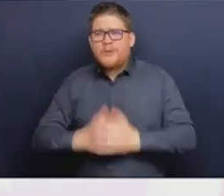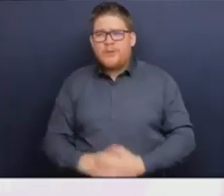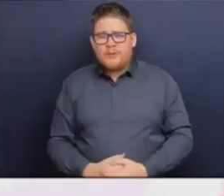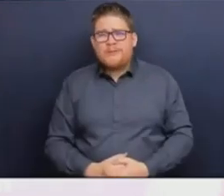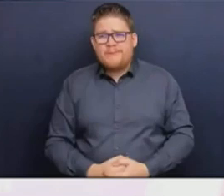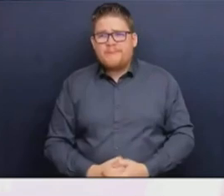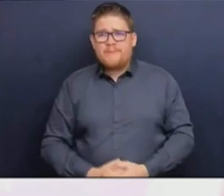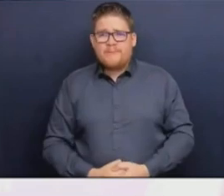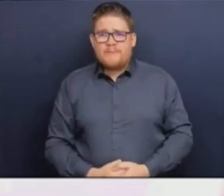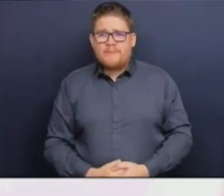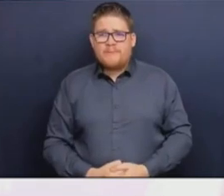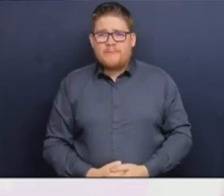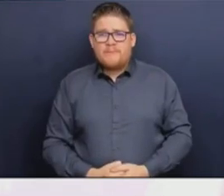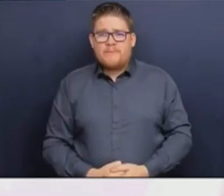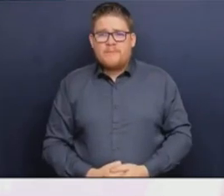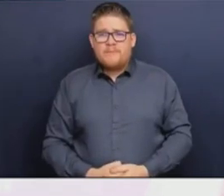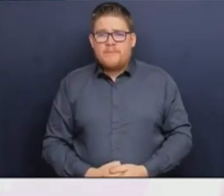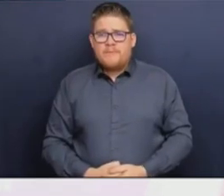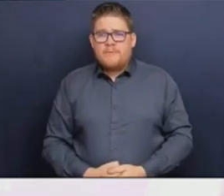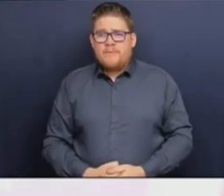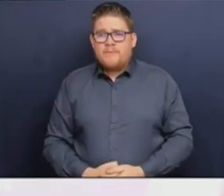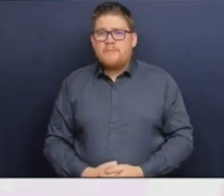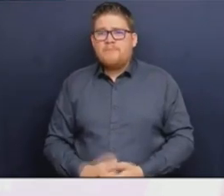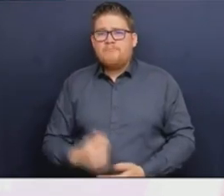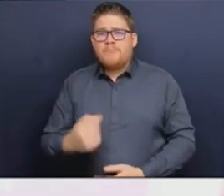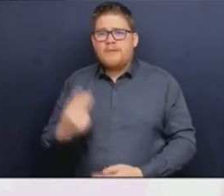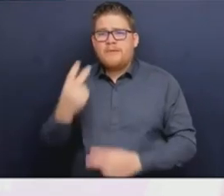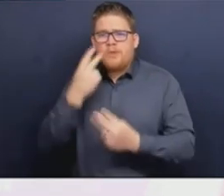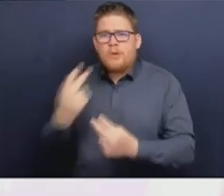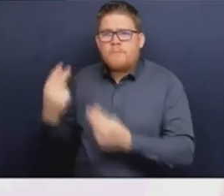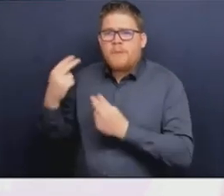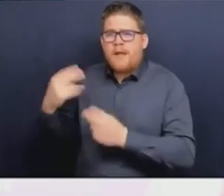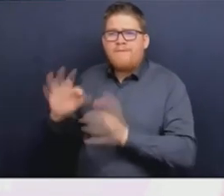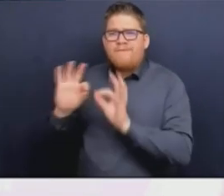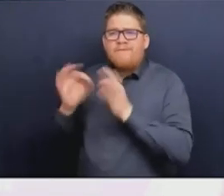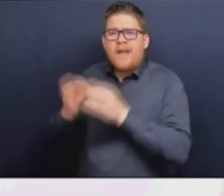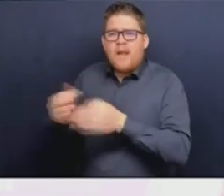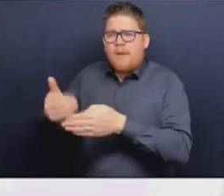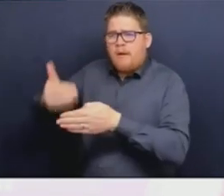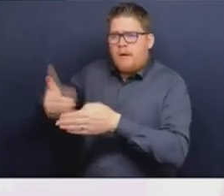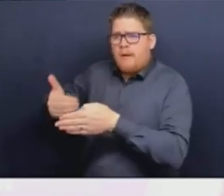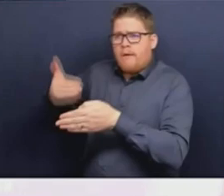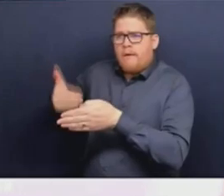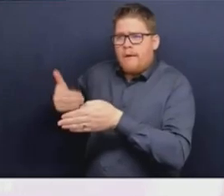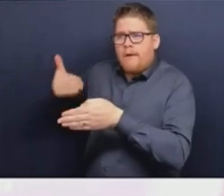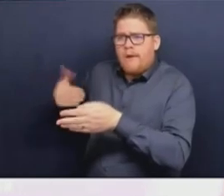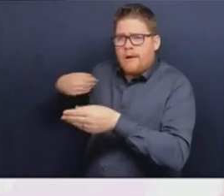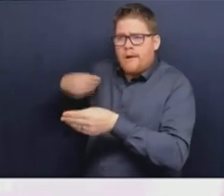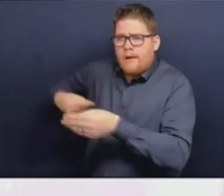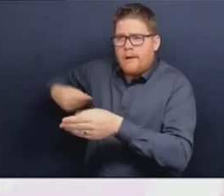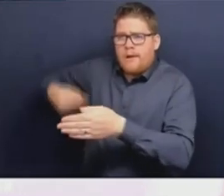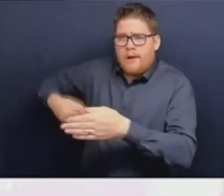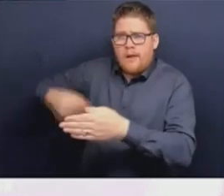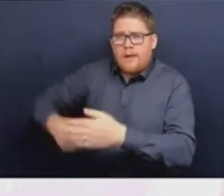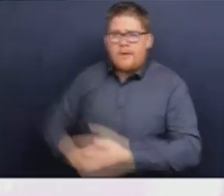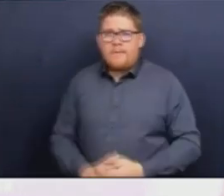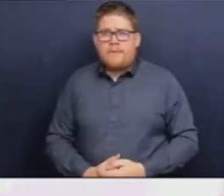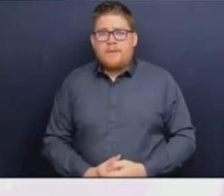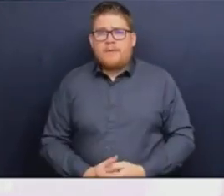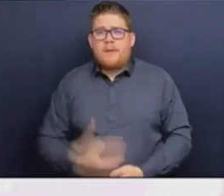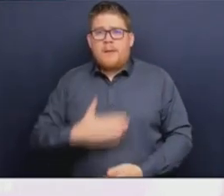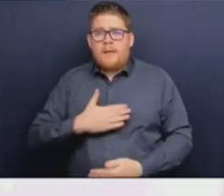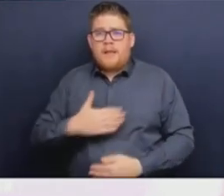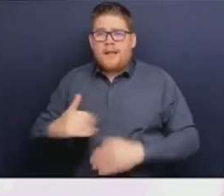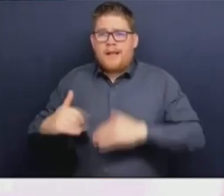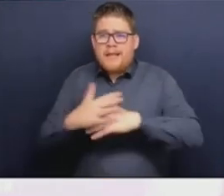about the ancestors. I know my own ancestors and the ancestors of Indigenous people and racialized communities